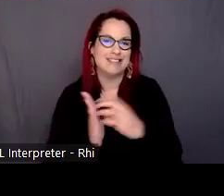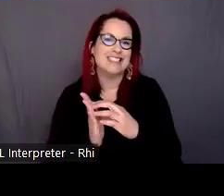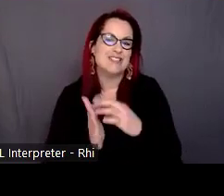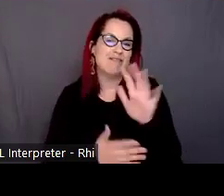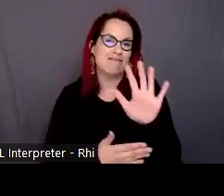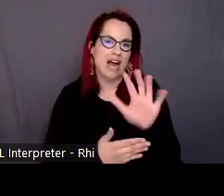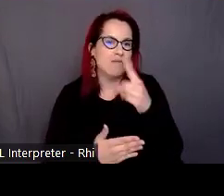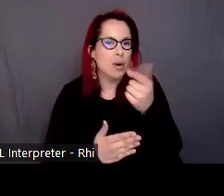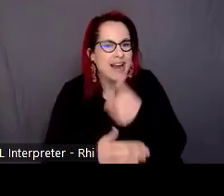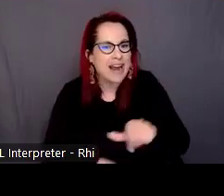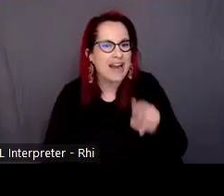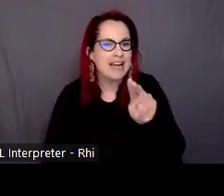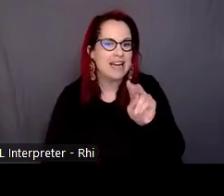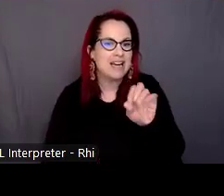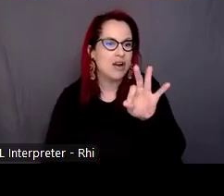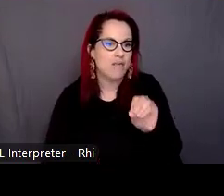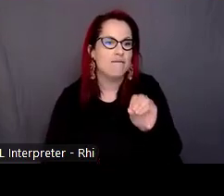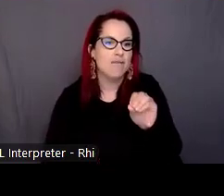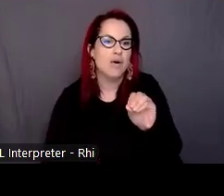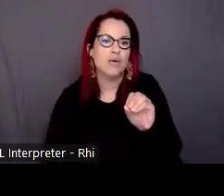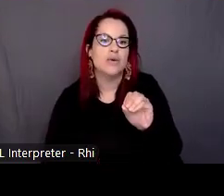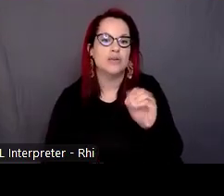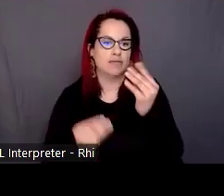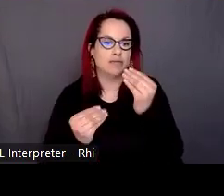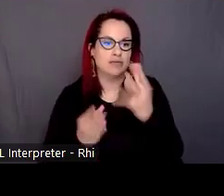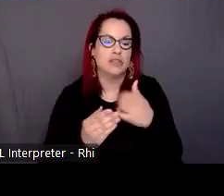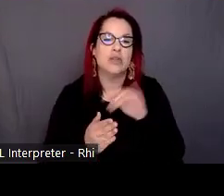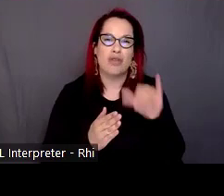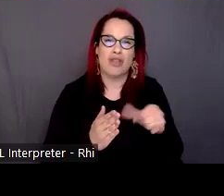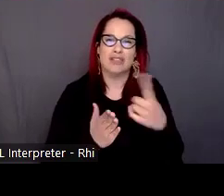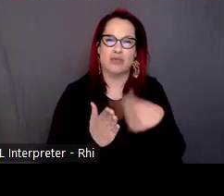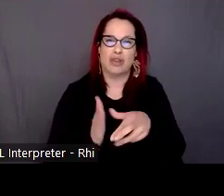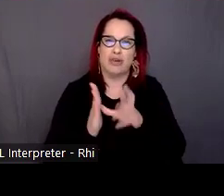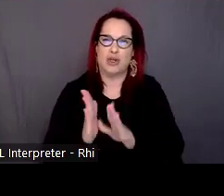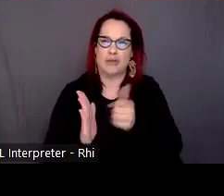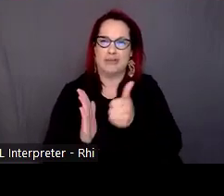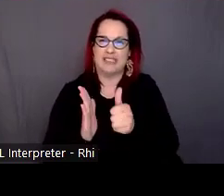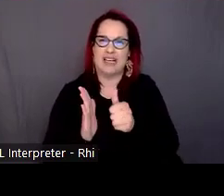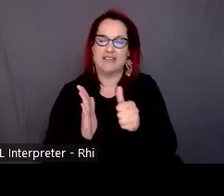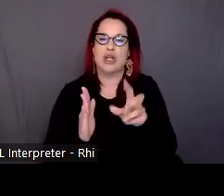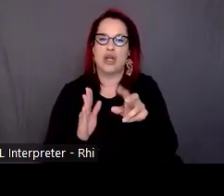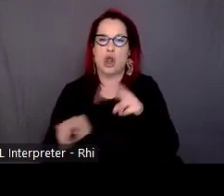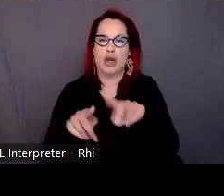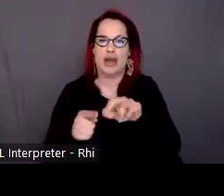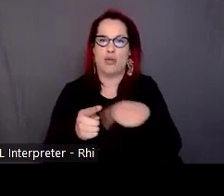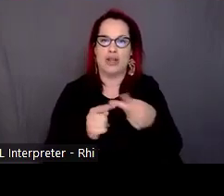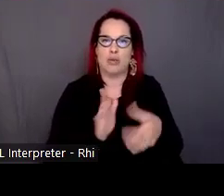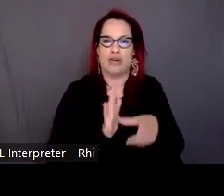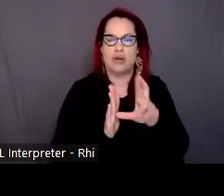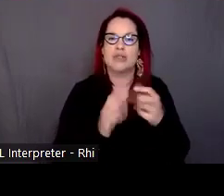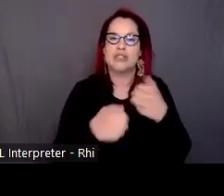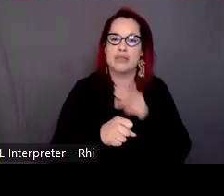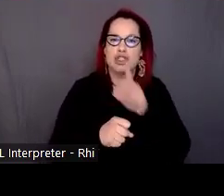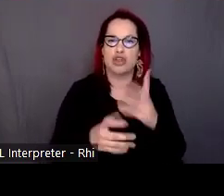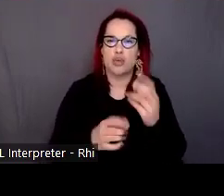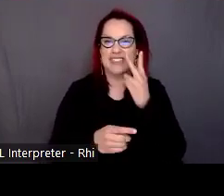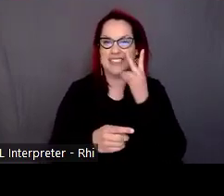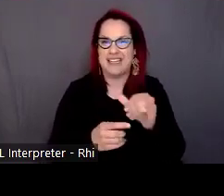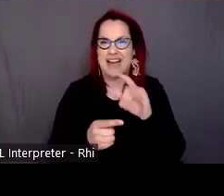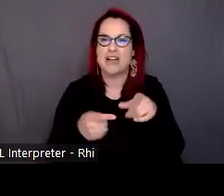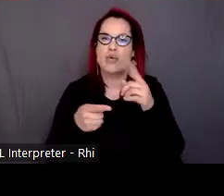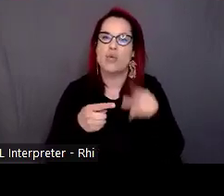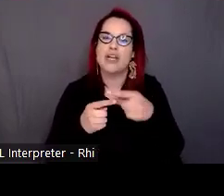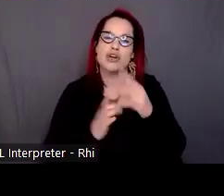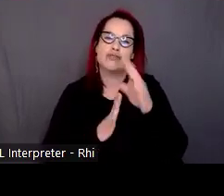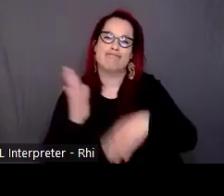that they are writing, because this is what the reviewers look at as they're reviewing it. So you want to see that when you're, writing your application. And